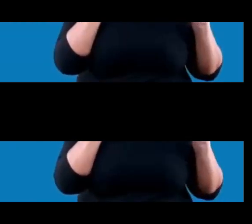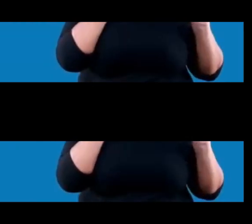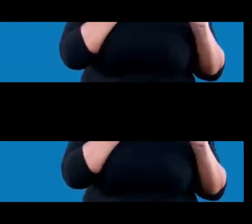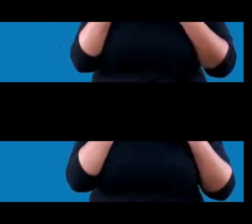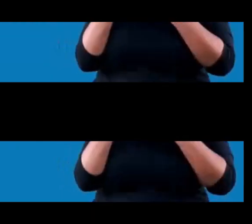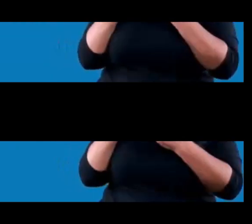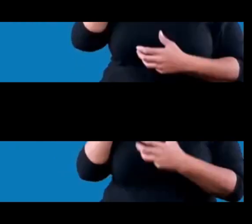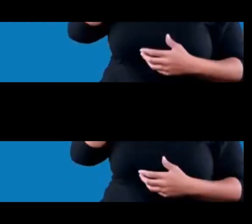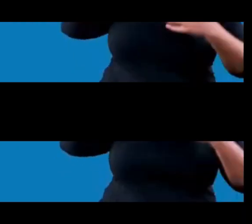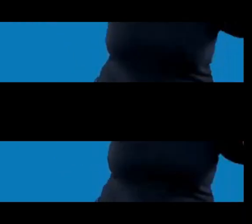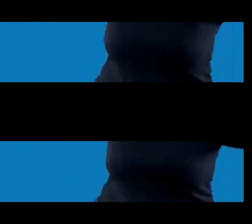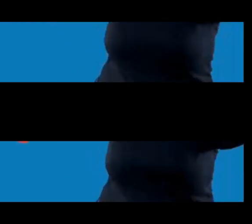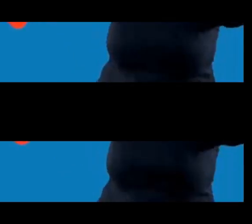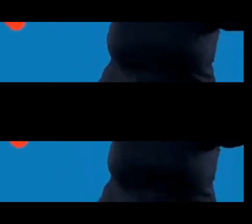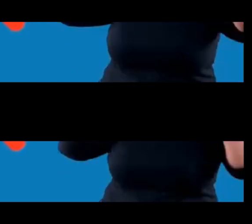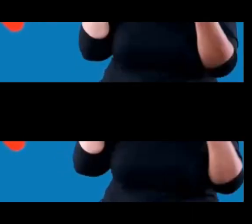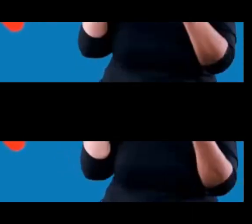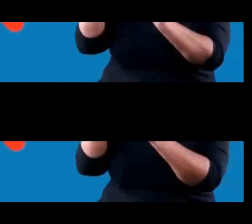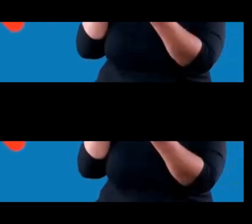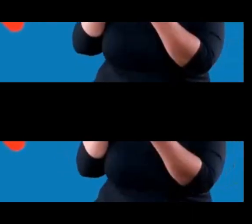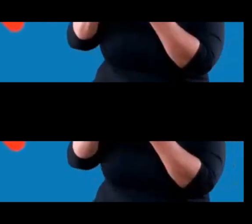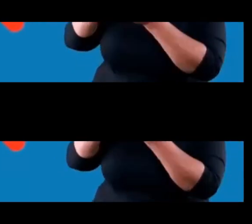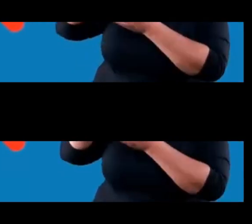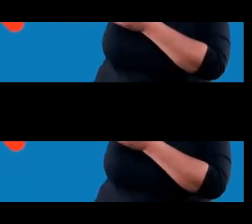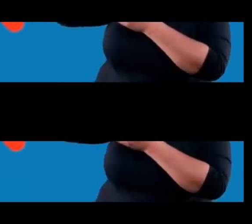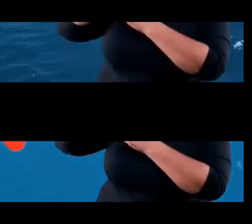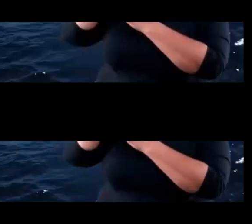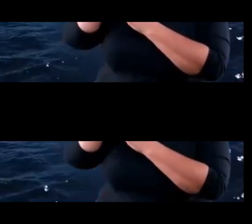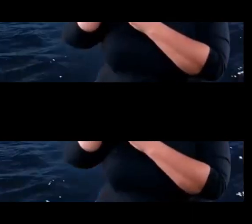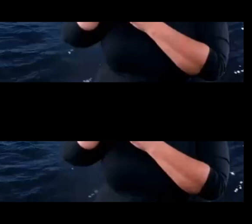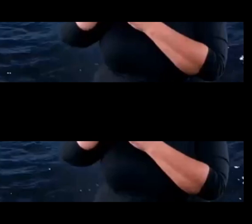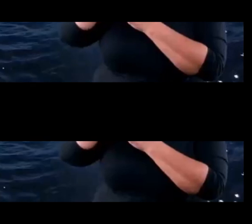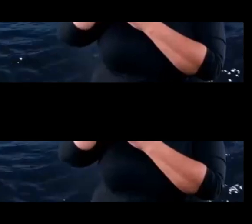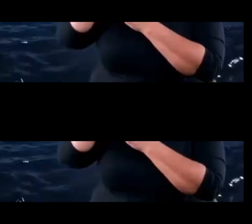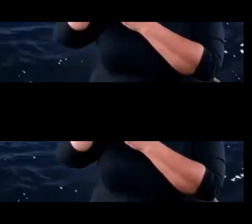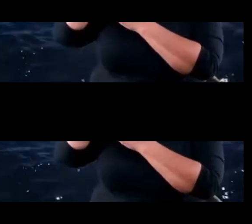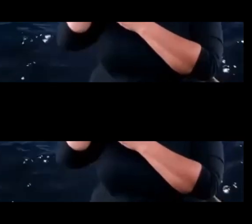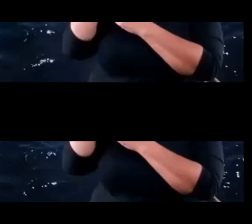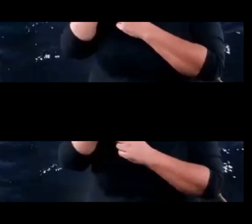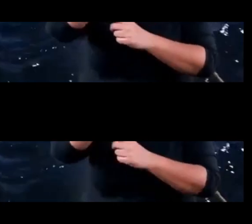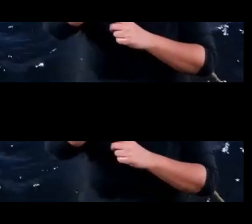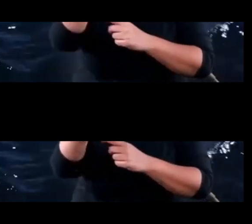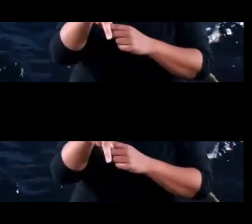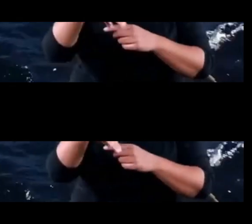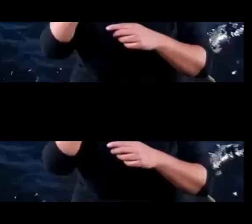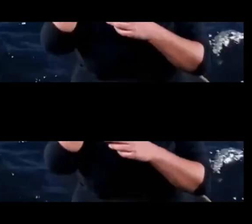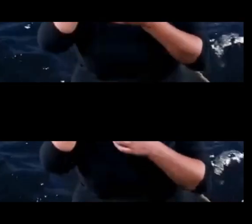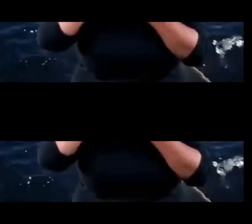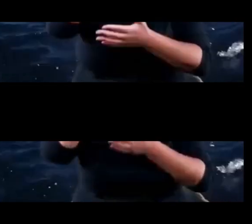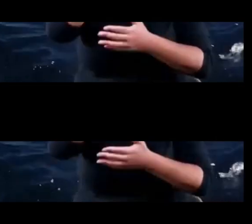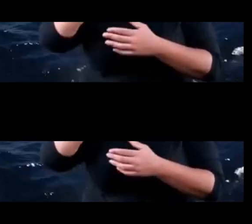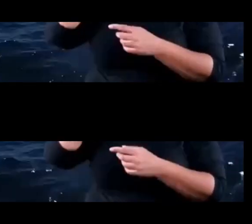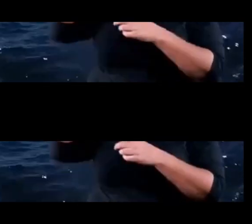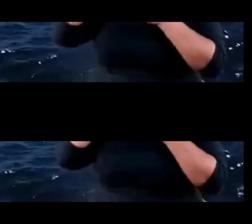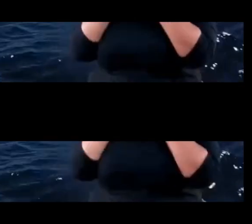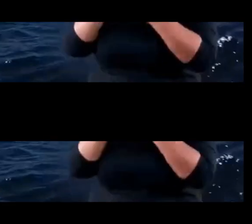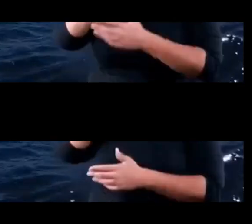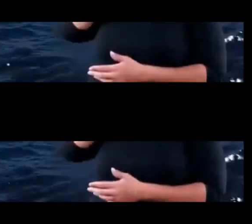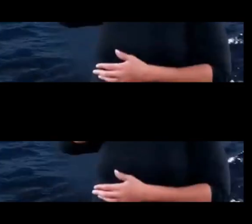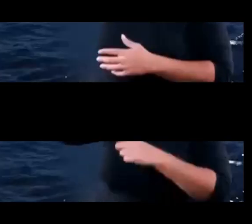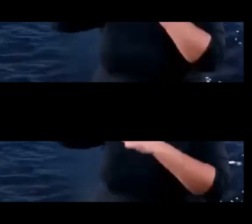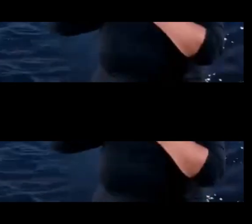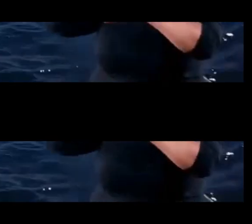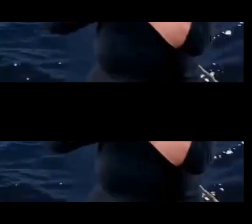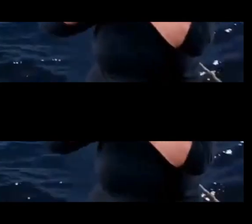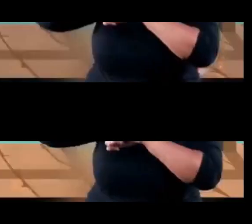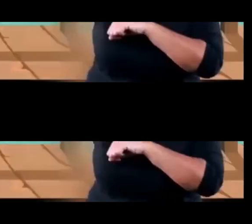it. They did not want to pay Britain's tea tax. In Philadelphia and New York, the colonists sent the ships back to